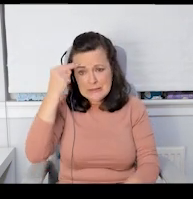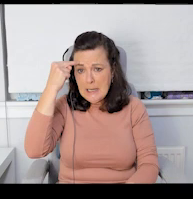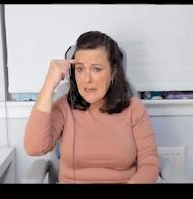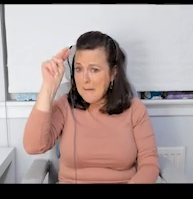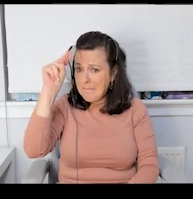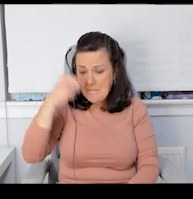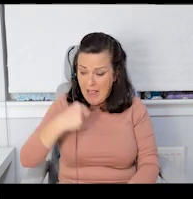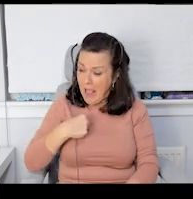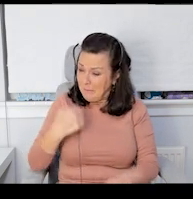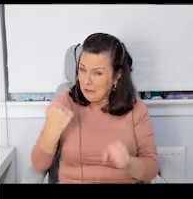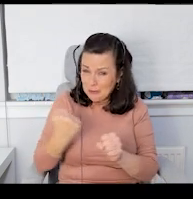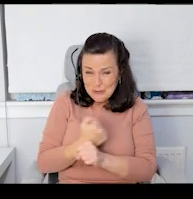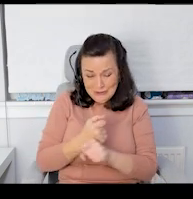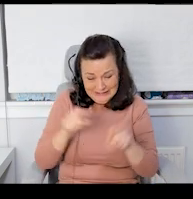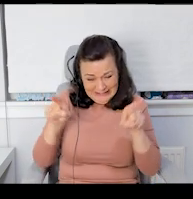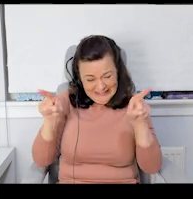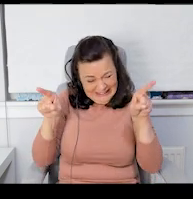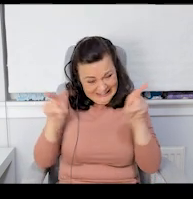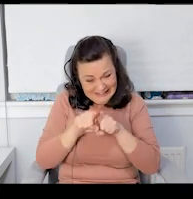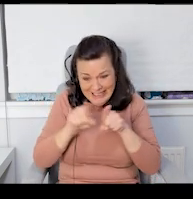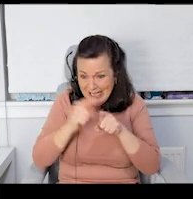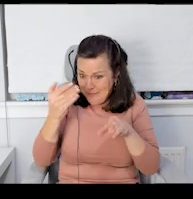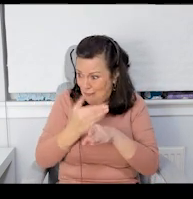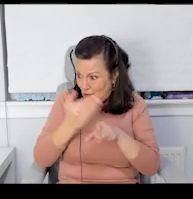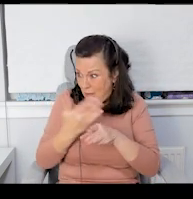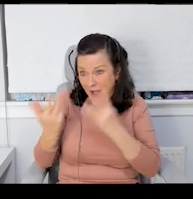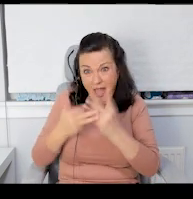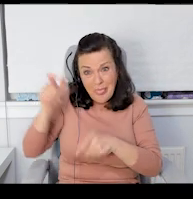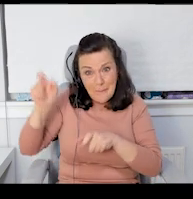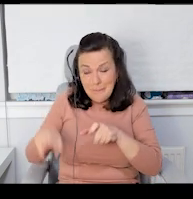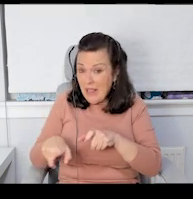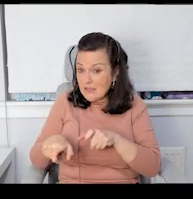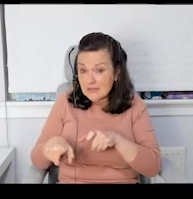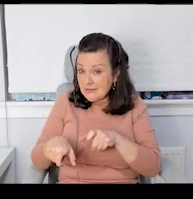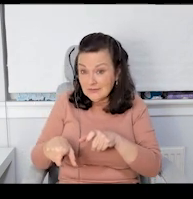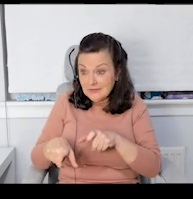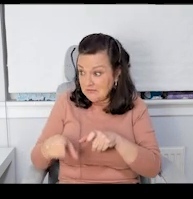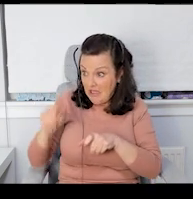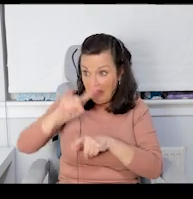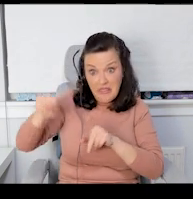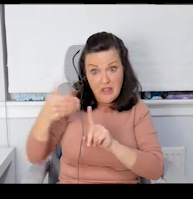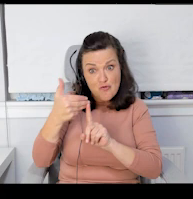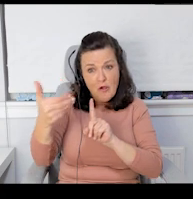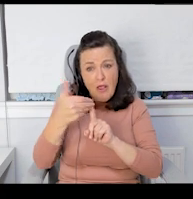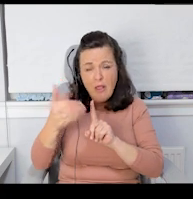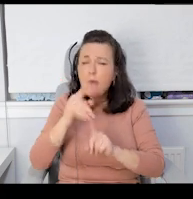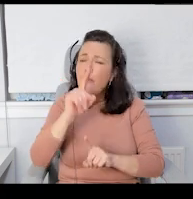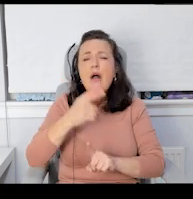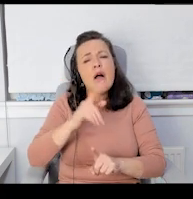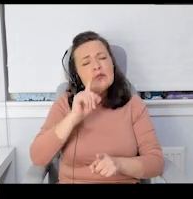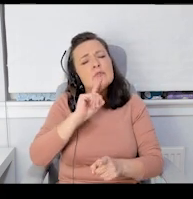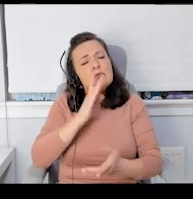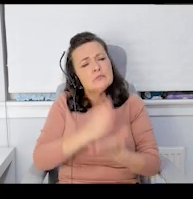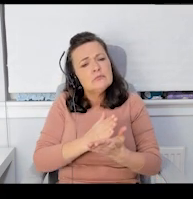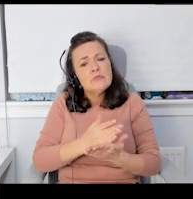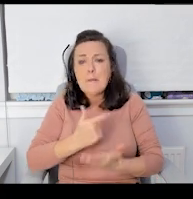engineer, and I'm definitely recognized for it. So that's definitely what I'd say. It's just a title, but you grow so